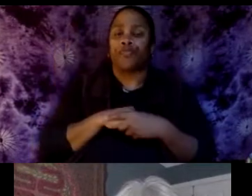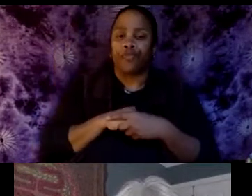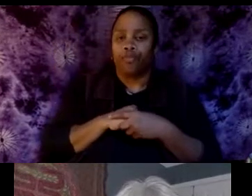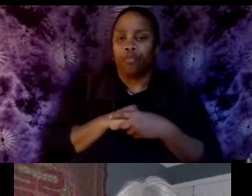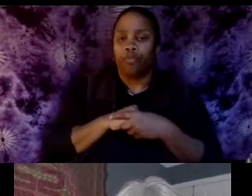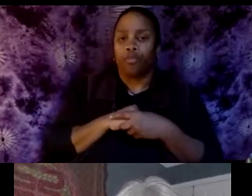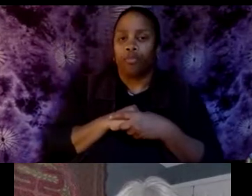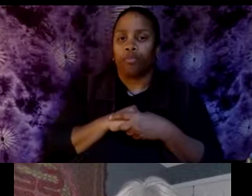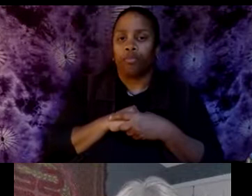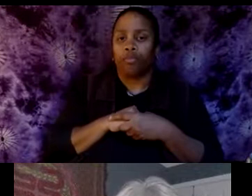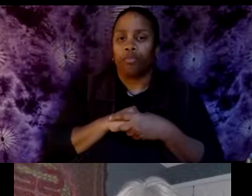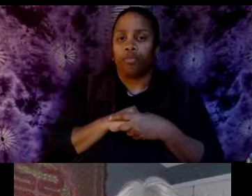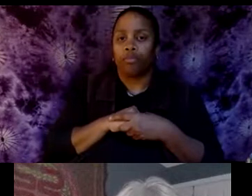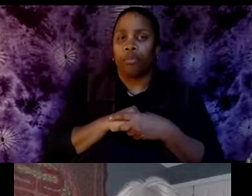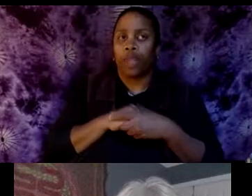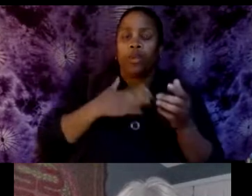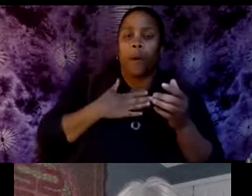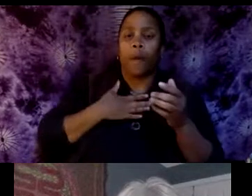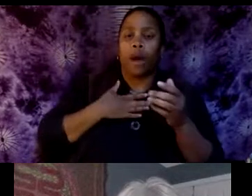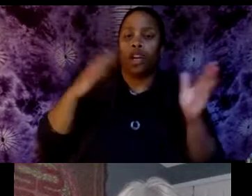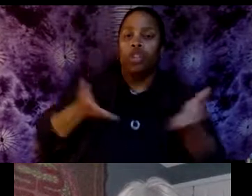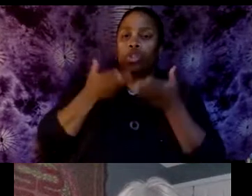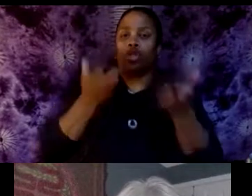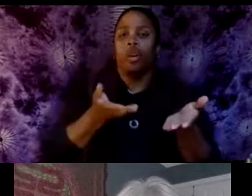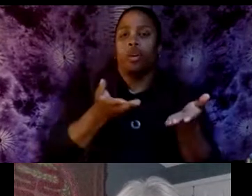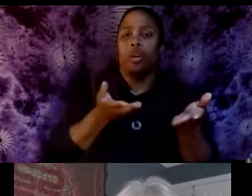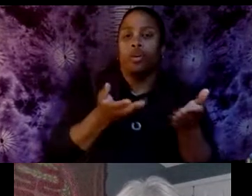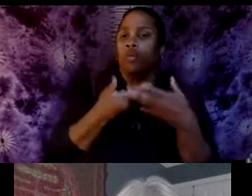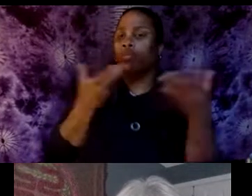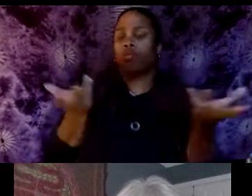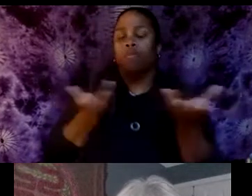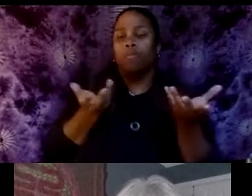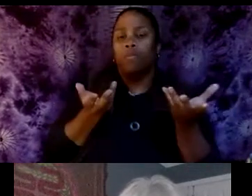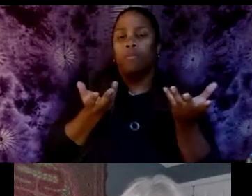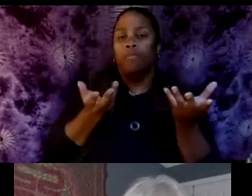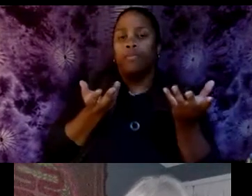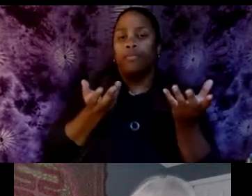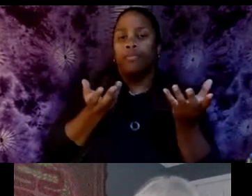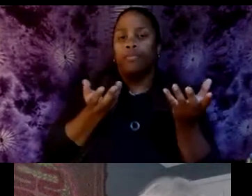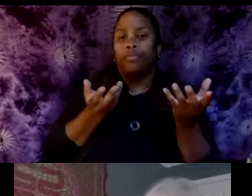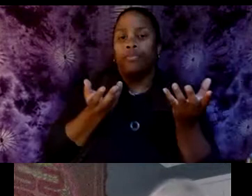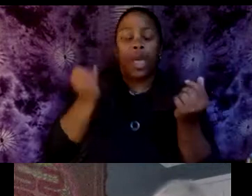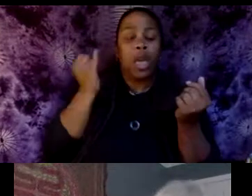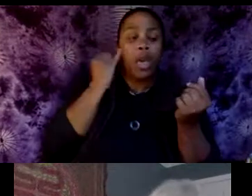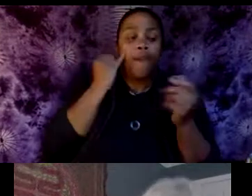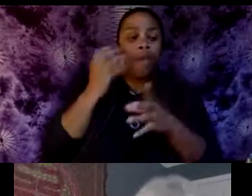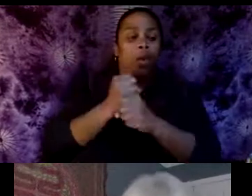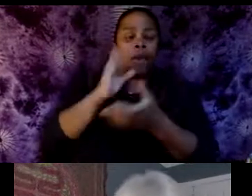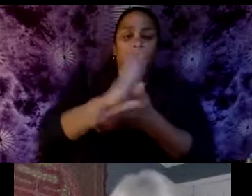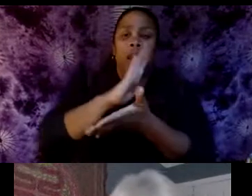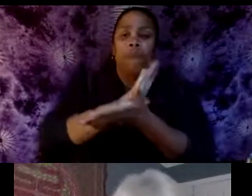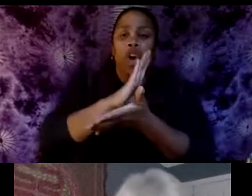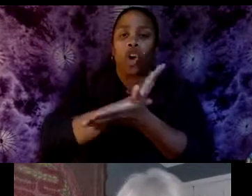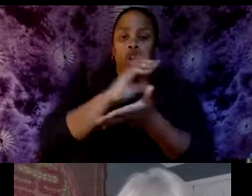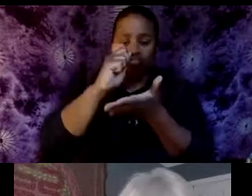my suggestion is, if you can take a piece of paper, write down